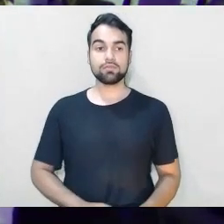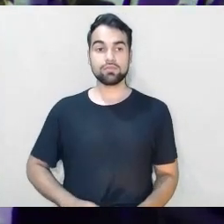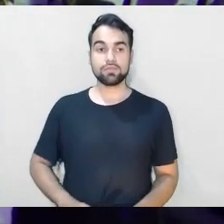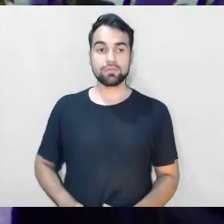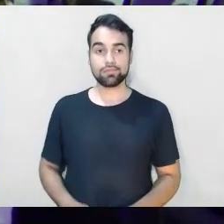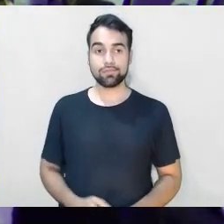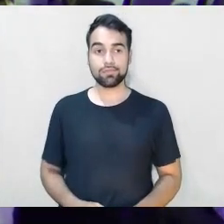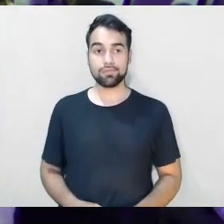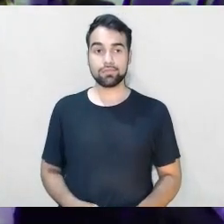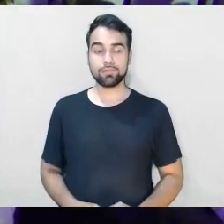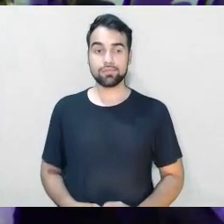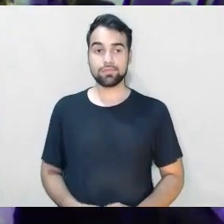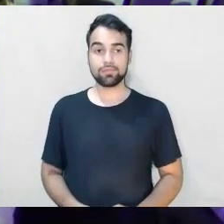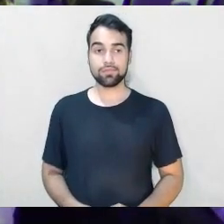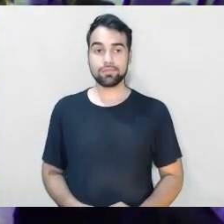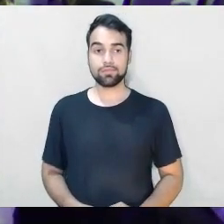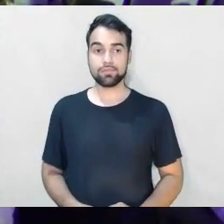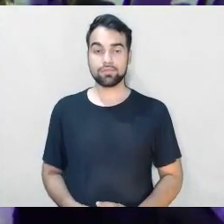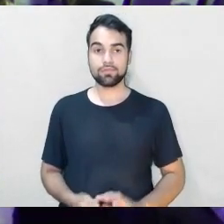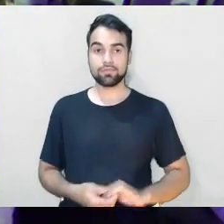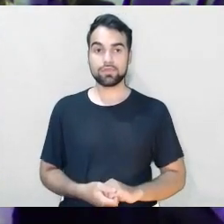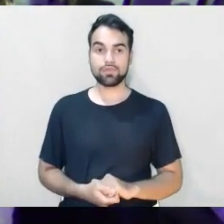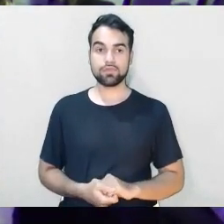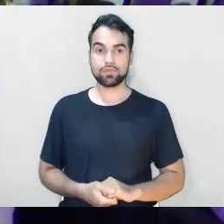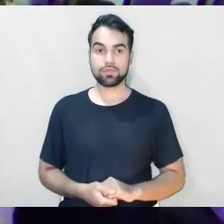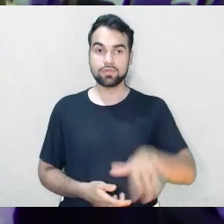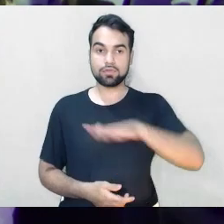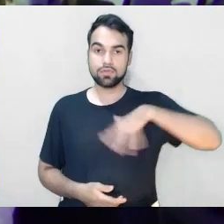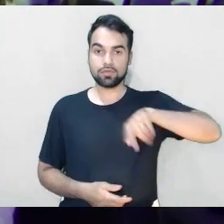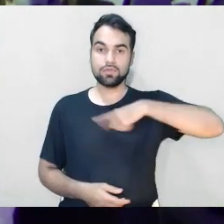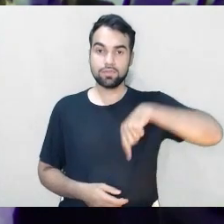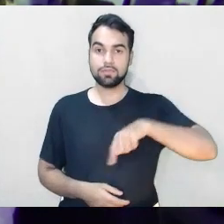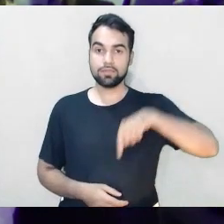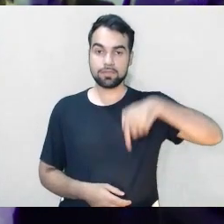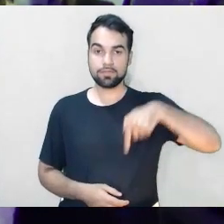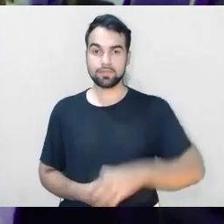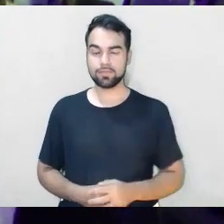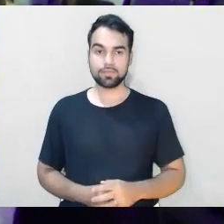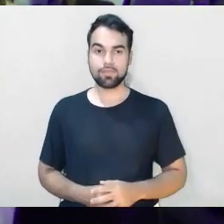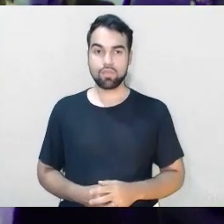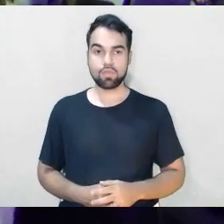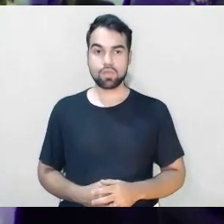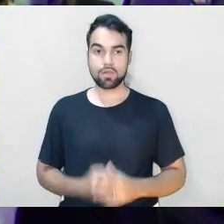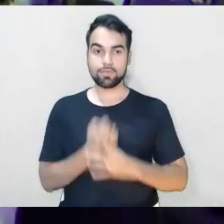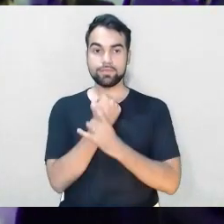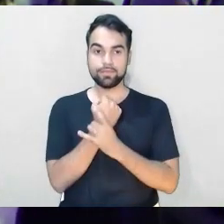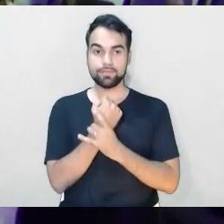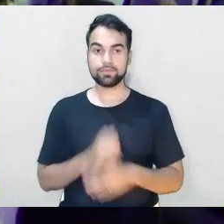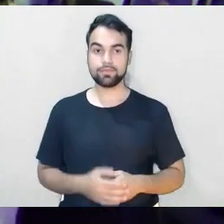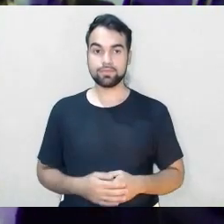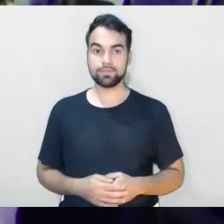They told me, well, quality is part of it. Quality is mandatory.